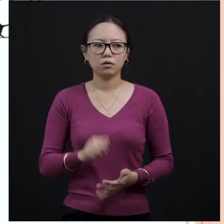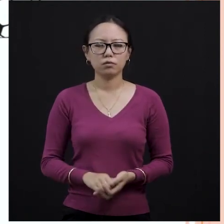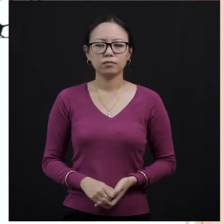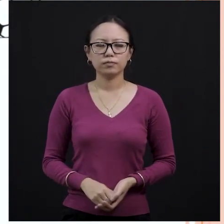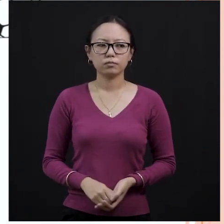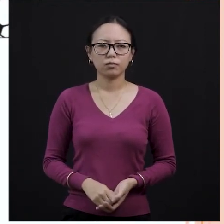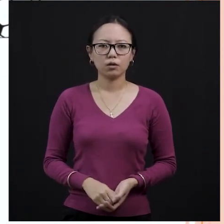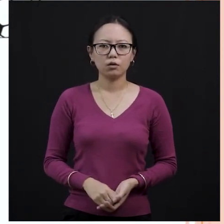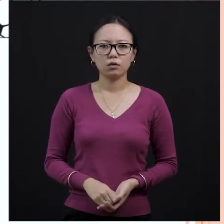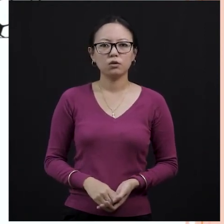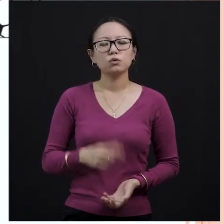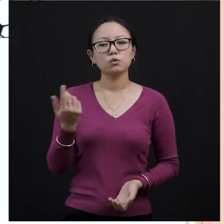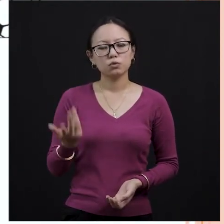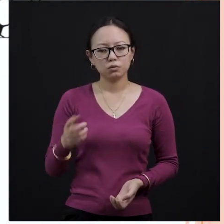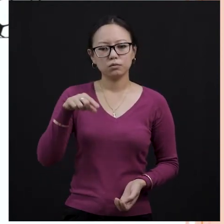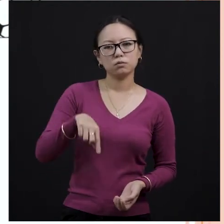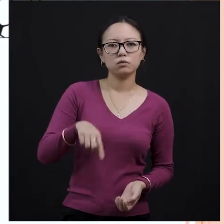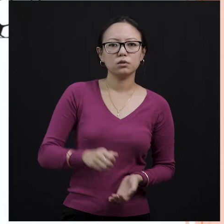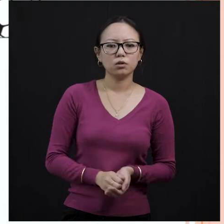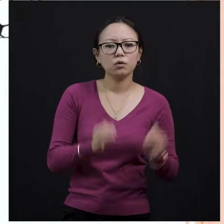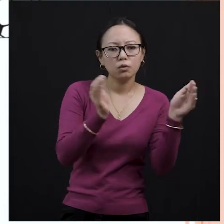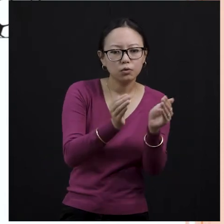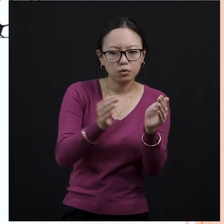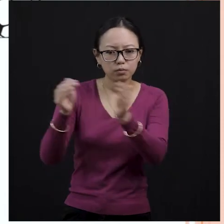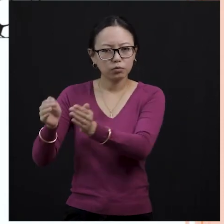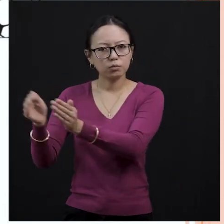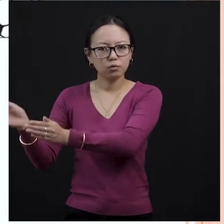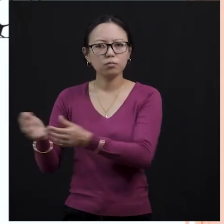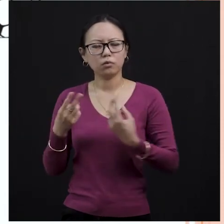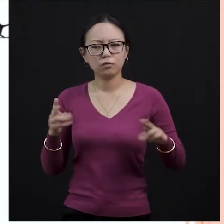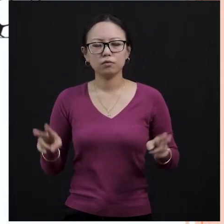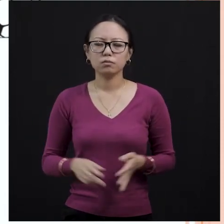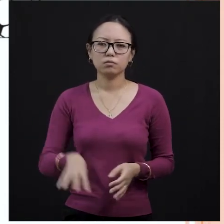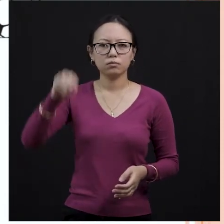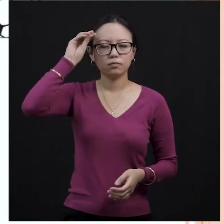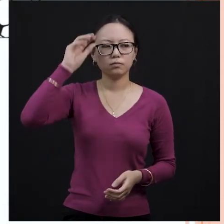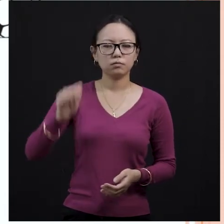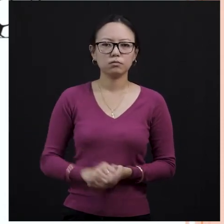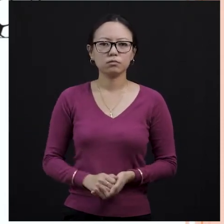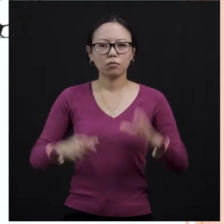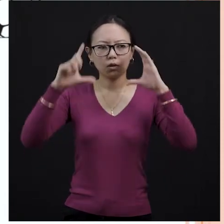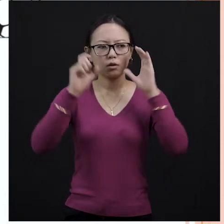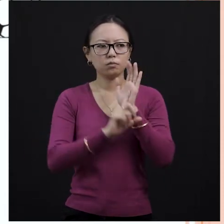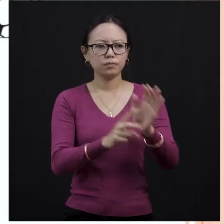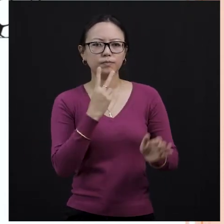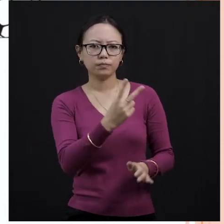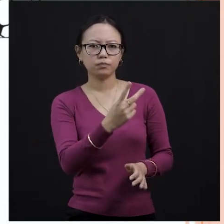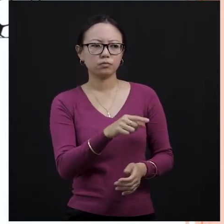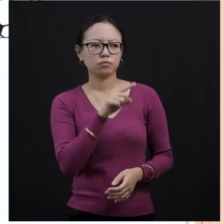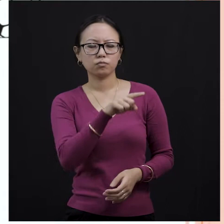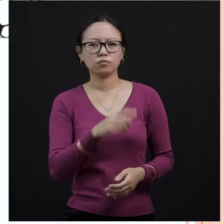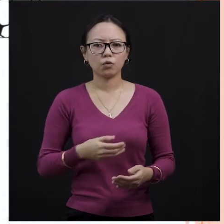kind of groups that we are going to understand today. Now, if you look at the picture, we have so